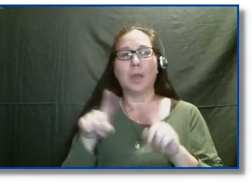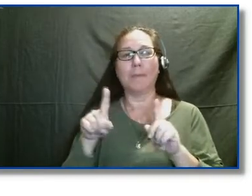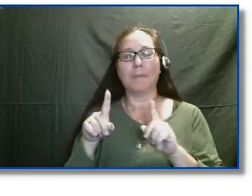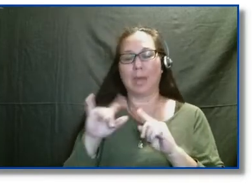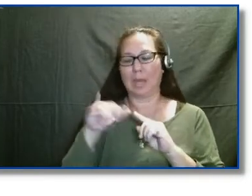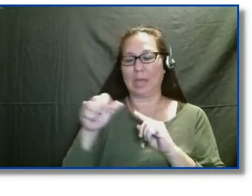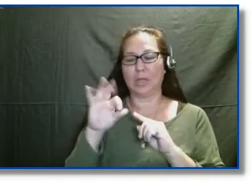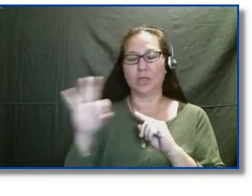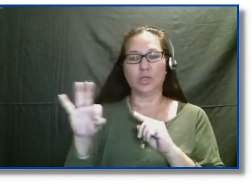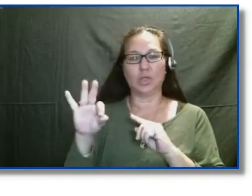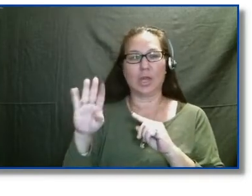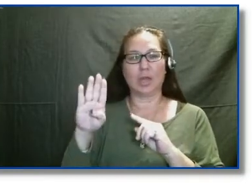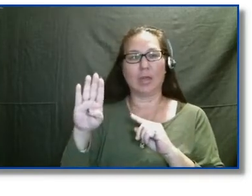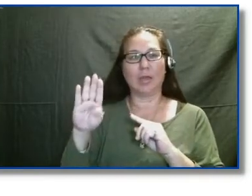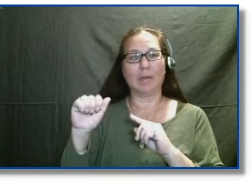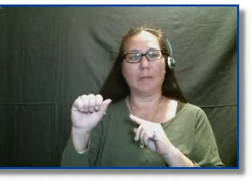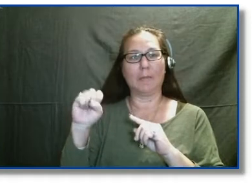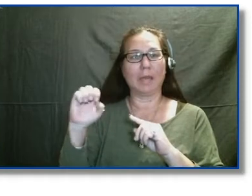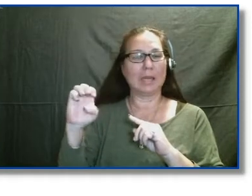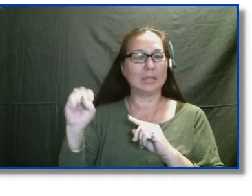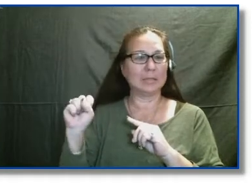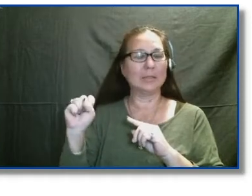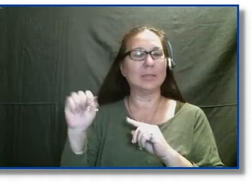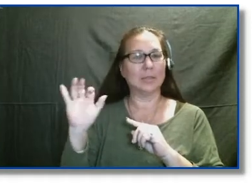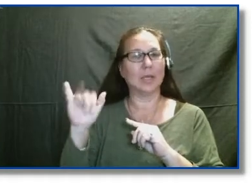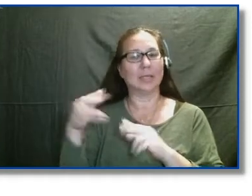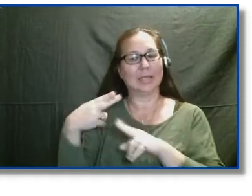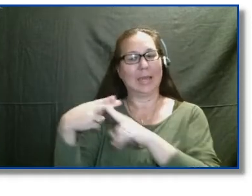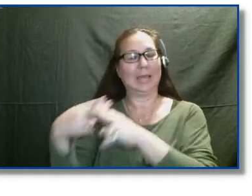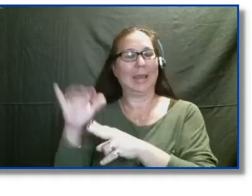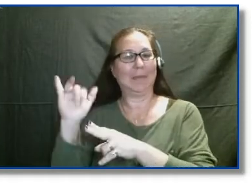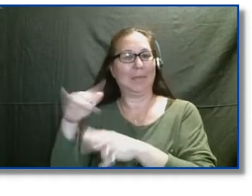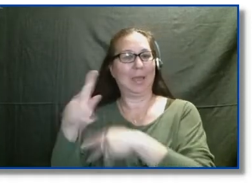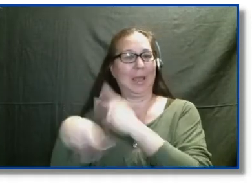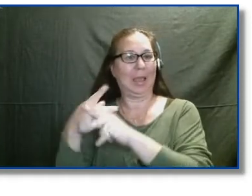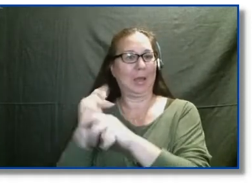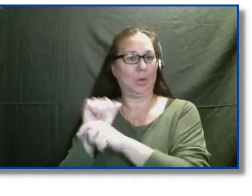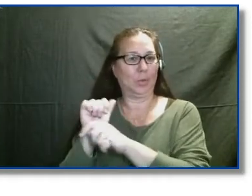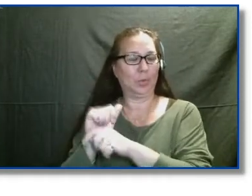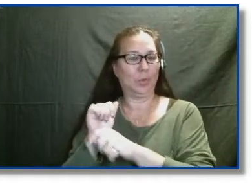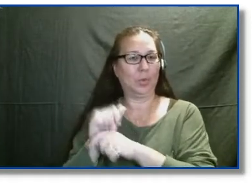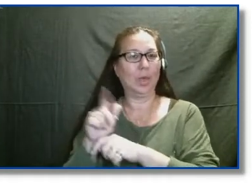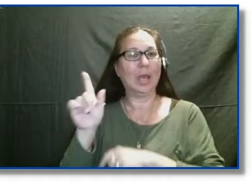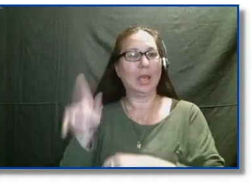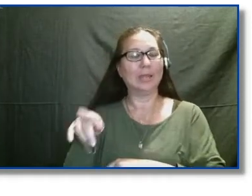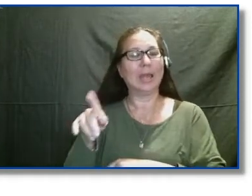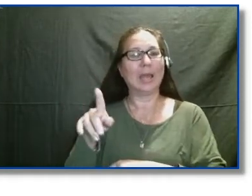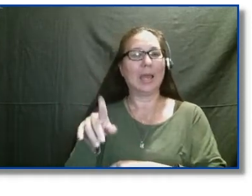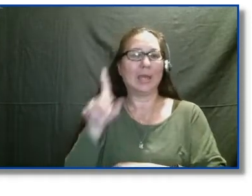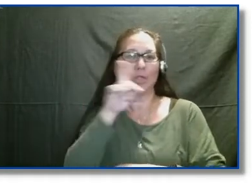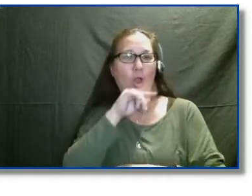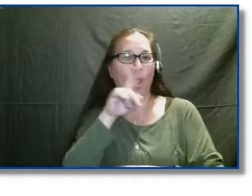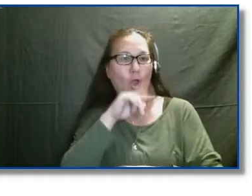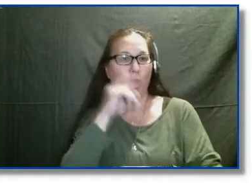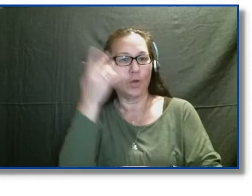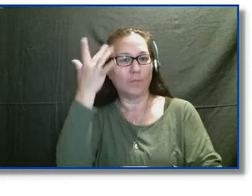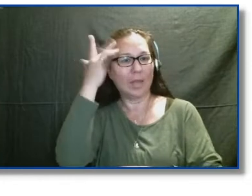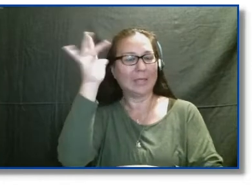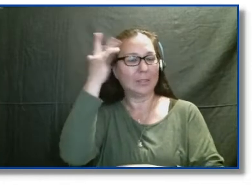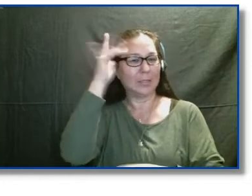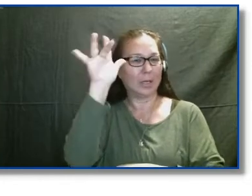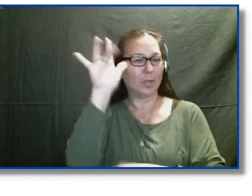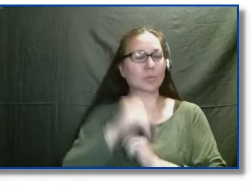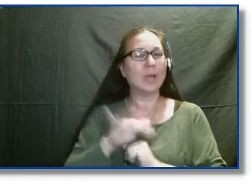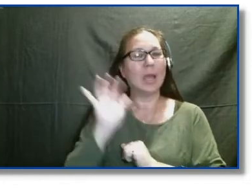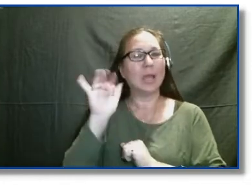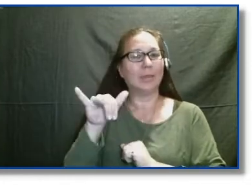the founder of Amazon, to name this type of new work was artificial intelligence, because it simulates